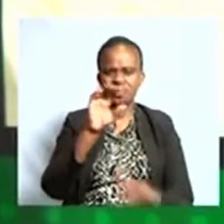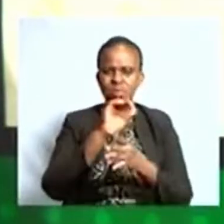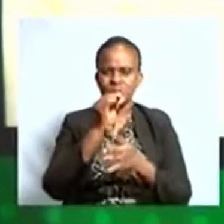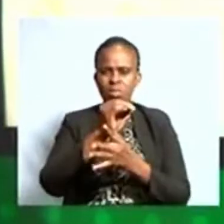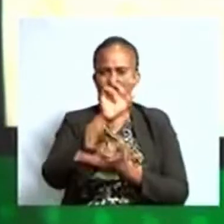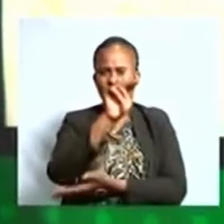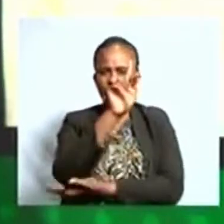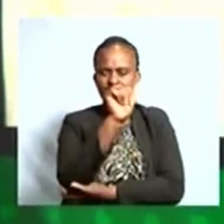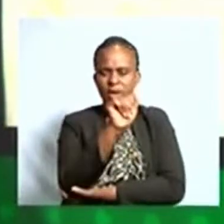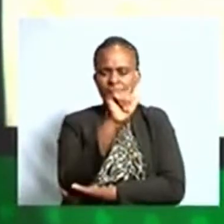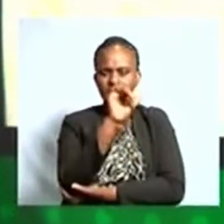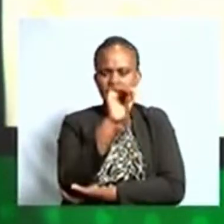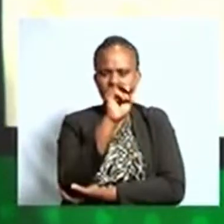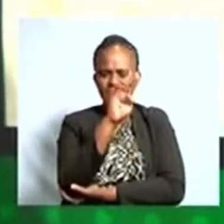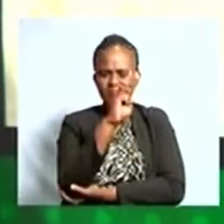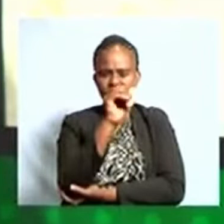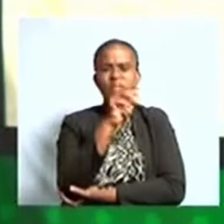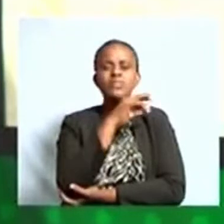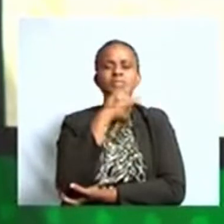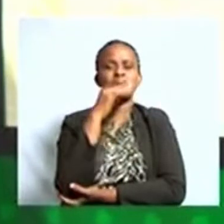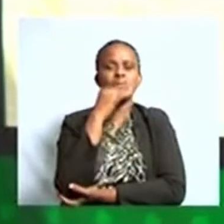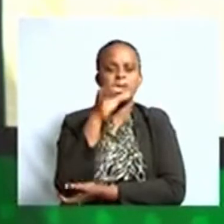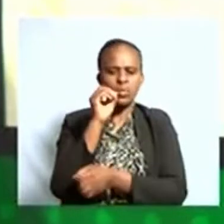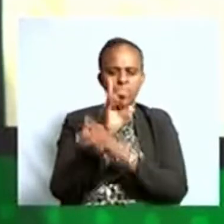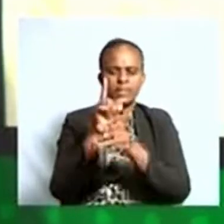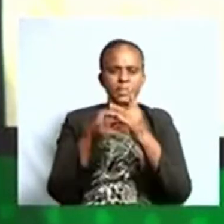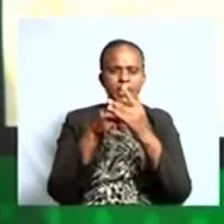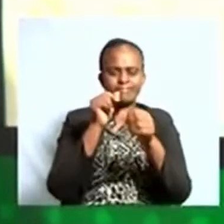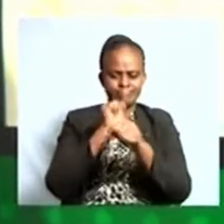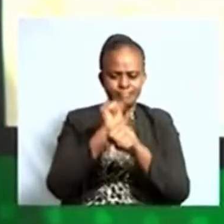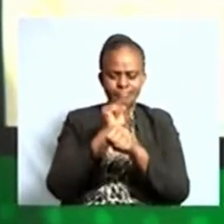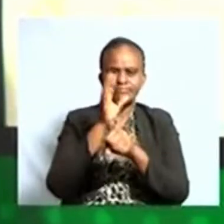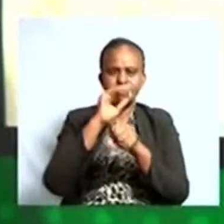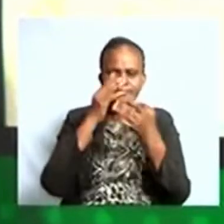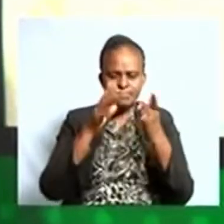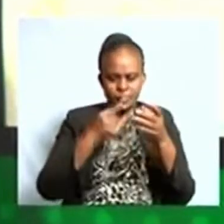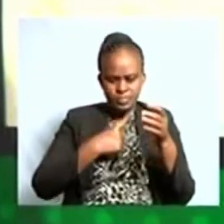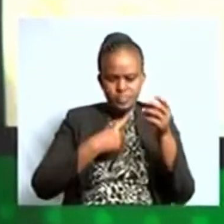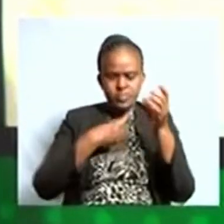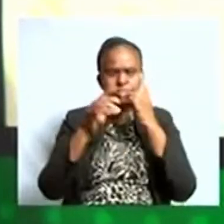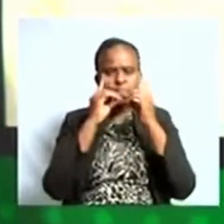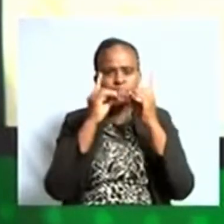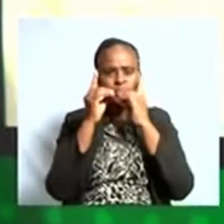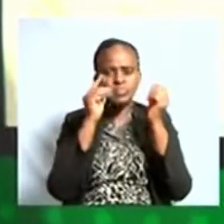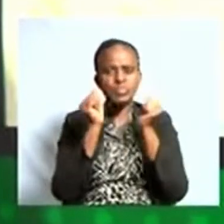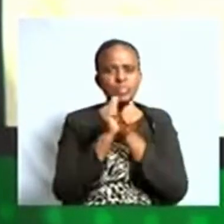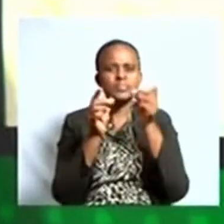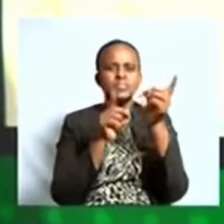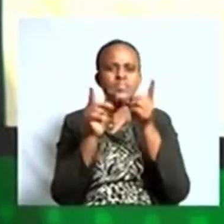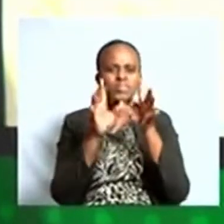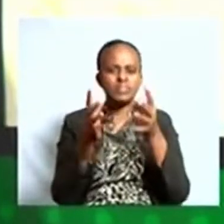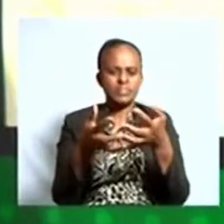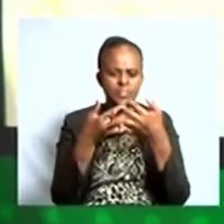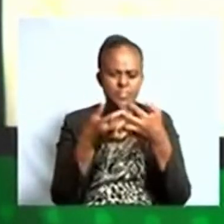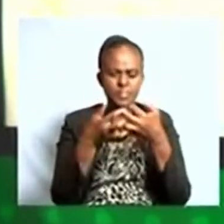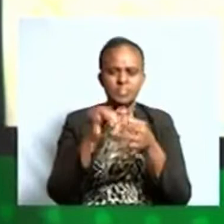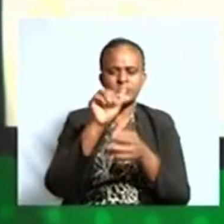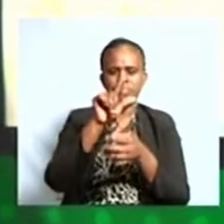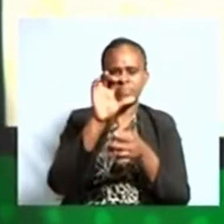Road. We have actually already started working on that road. I had discussions with the director engineering at Lusaka City